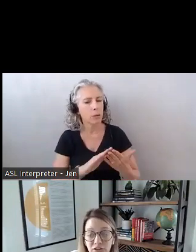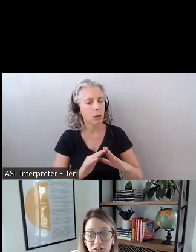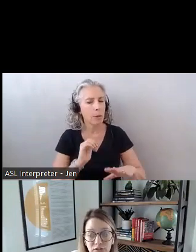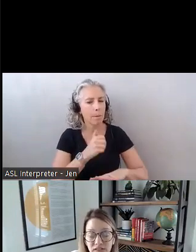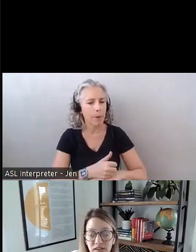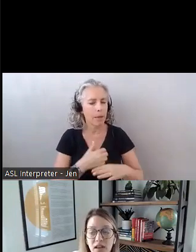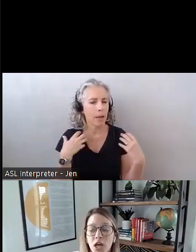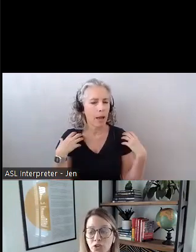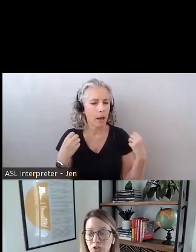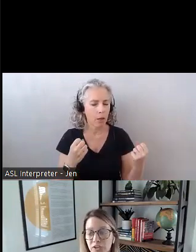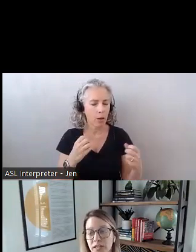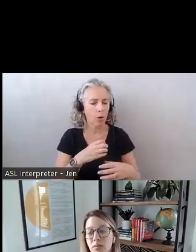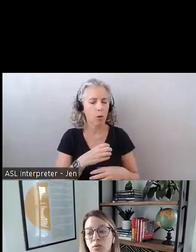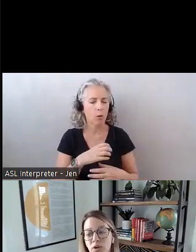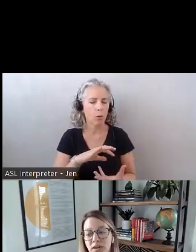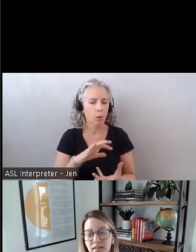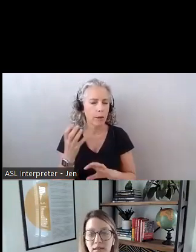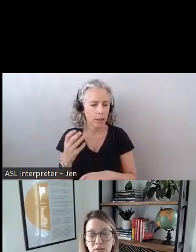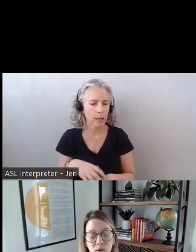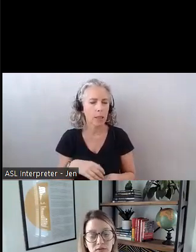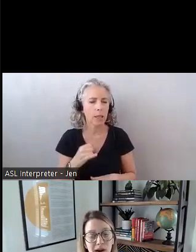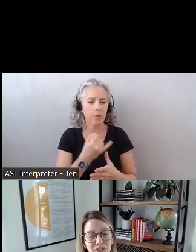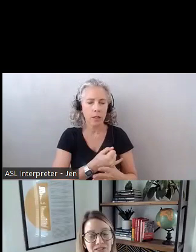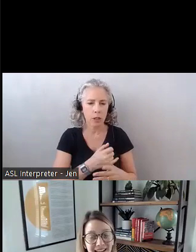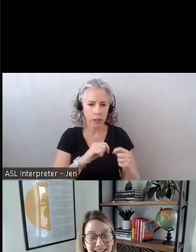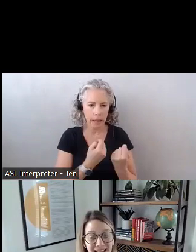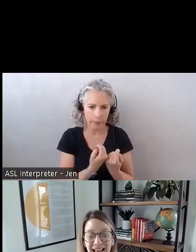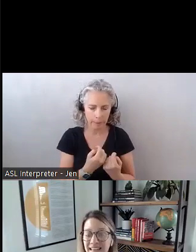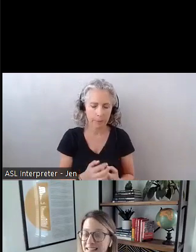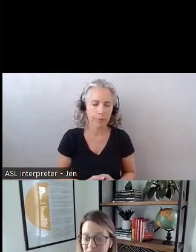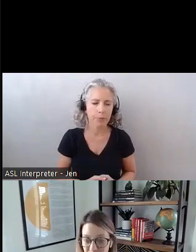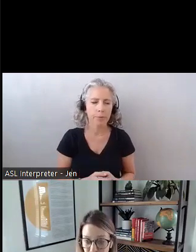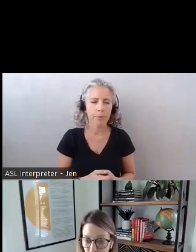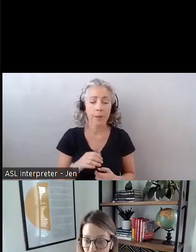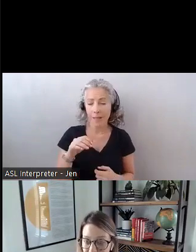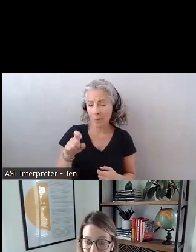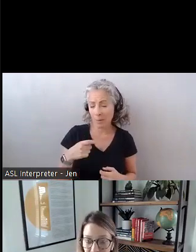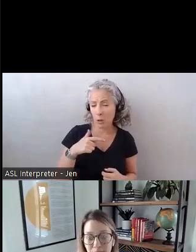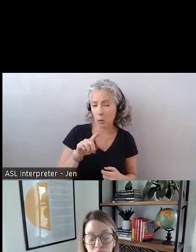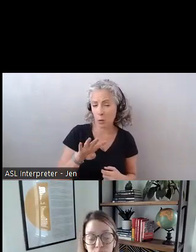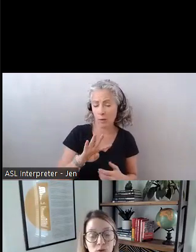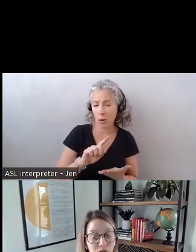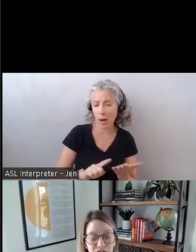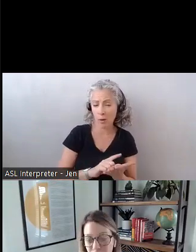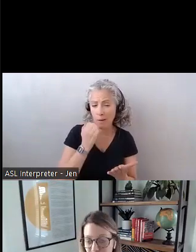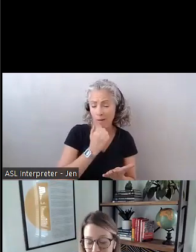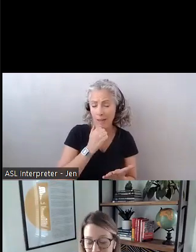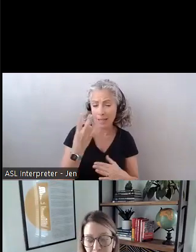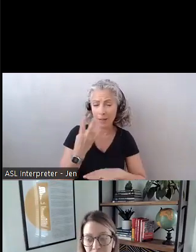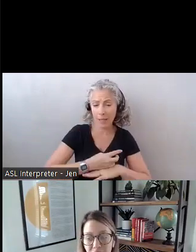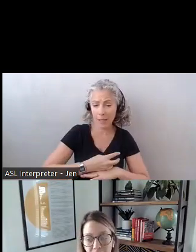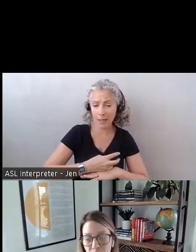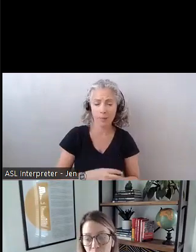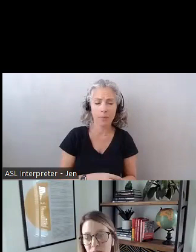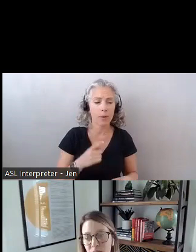crisis intervention services using mobile crisis teams 24 hours a day, 7 days per week, to adults, children,